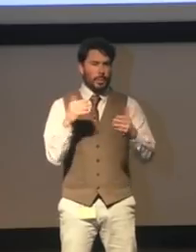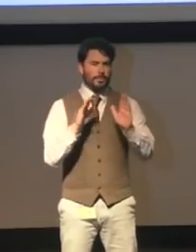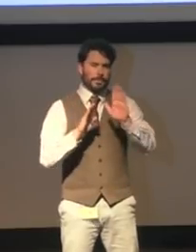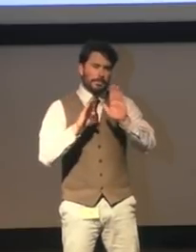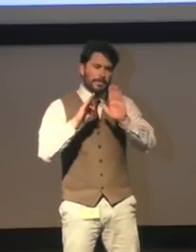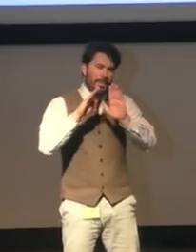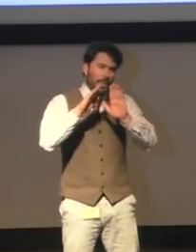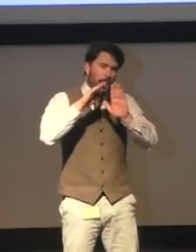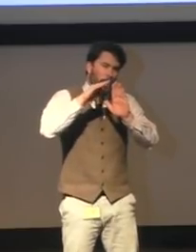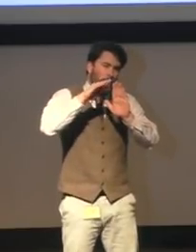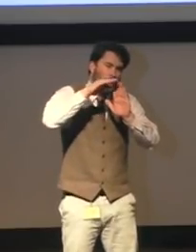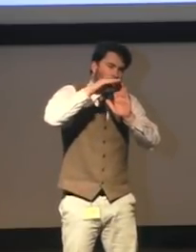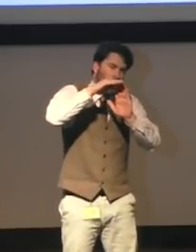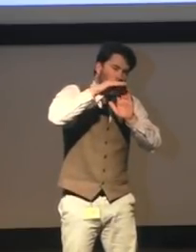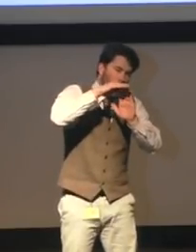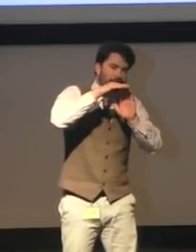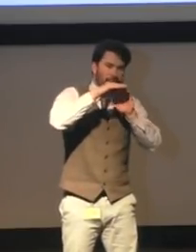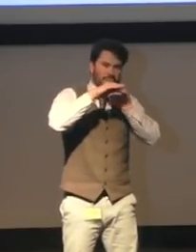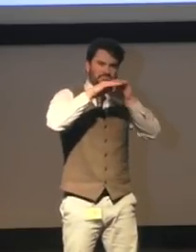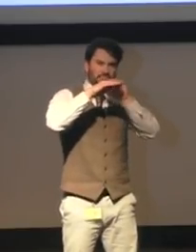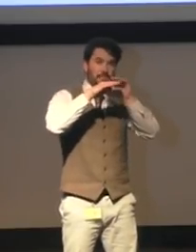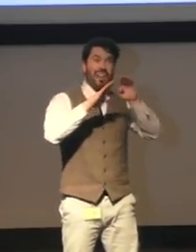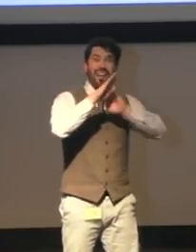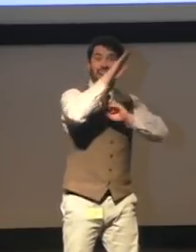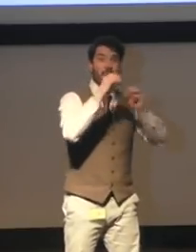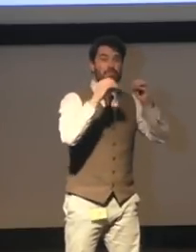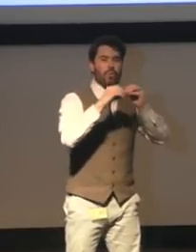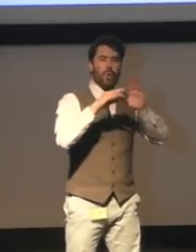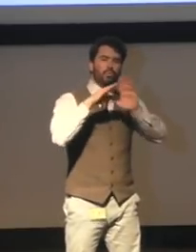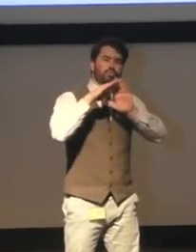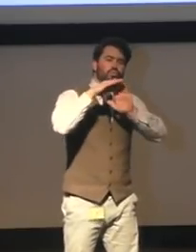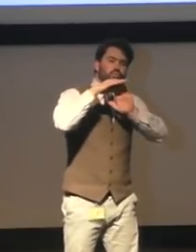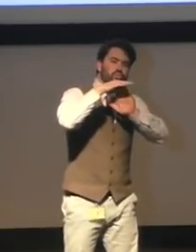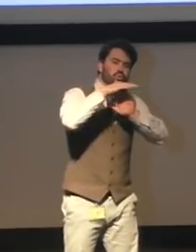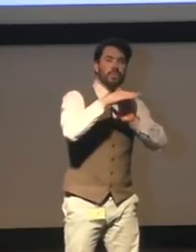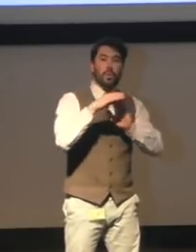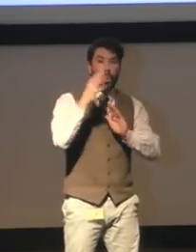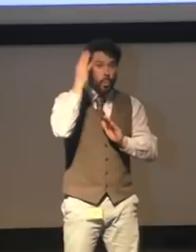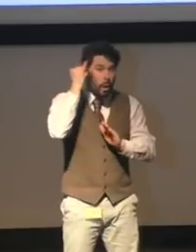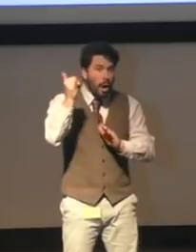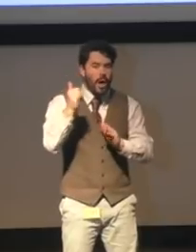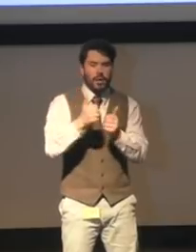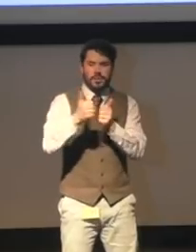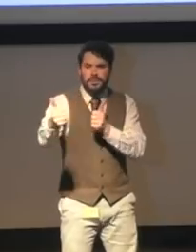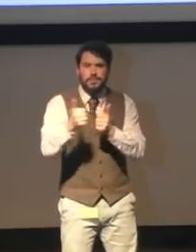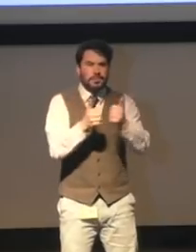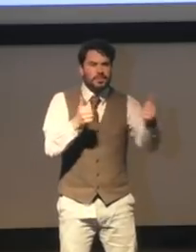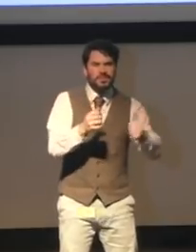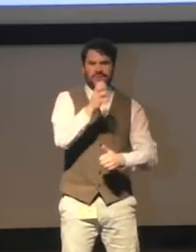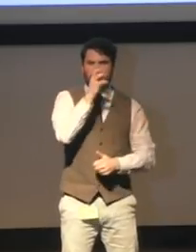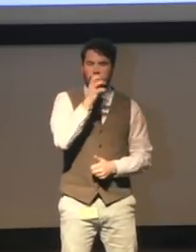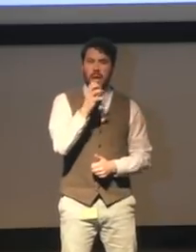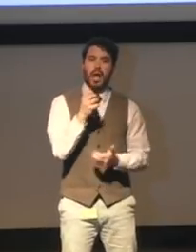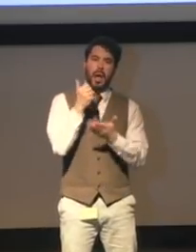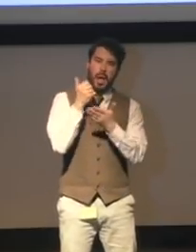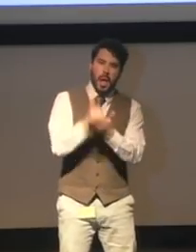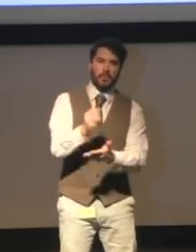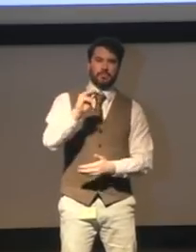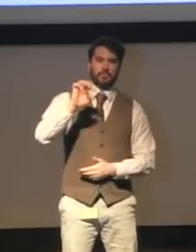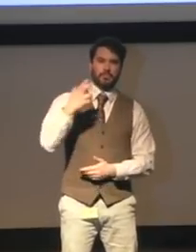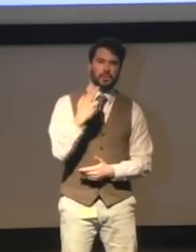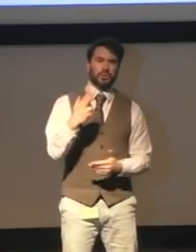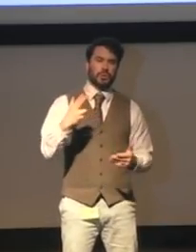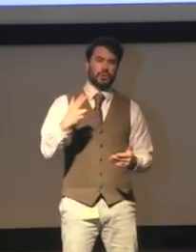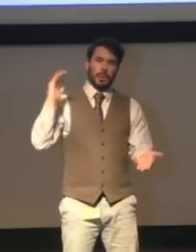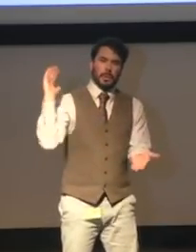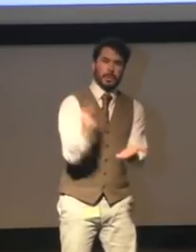the social distancing that's taken place and limiting the spread of the disease really in Michigan.